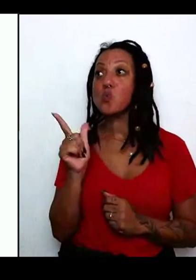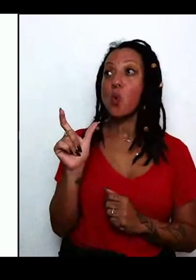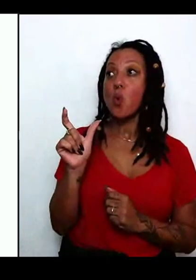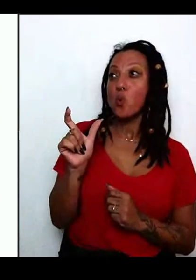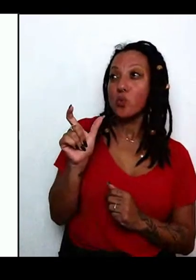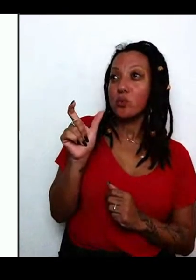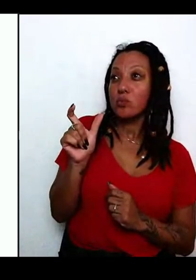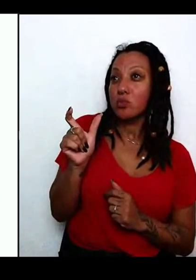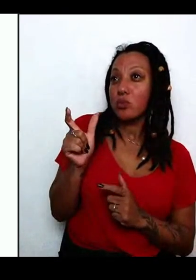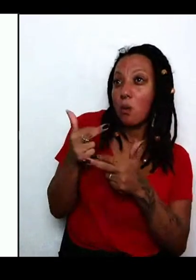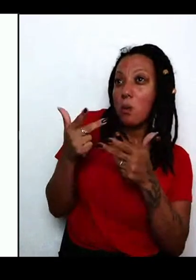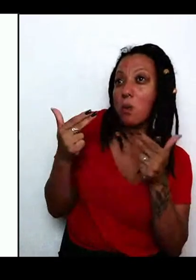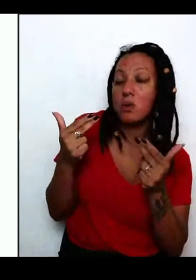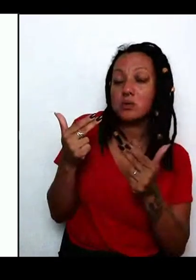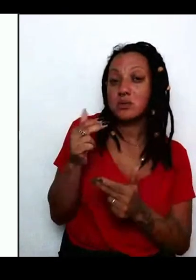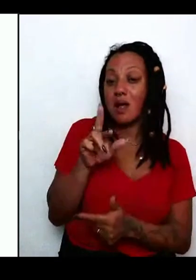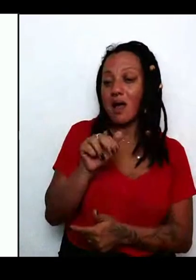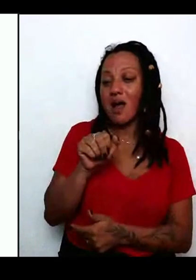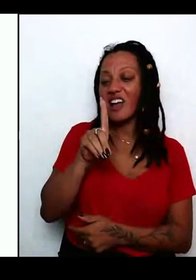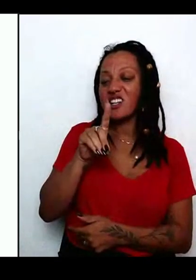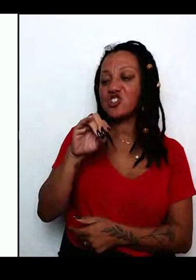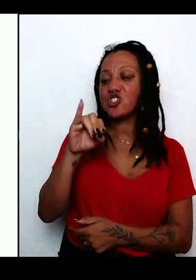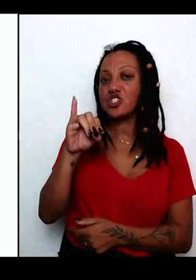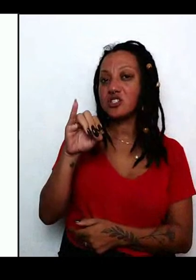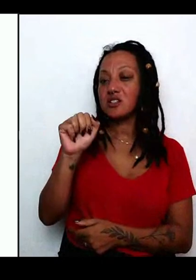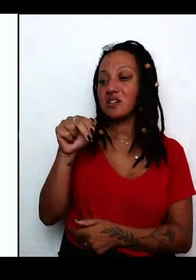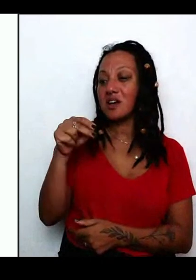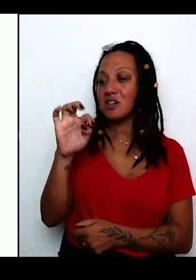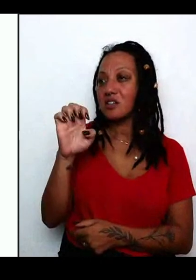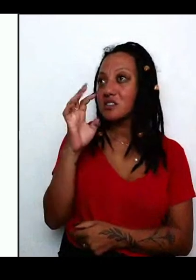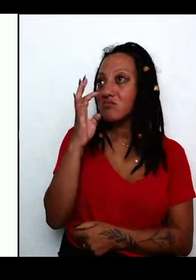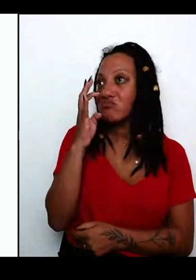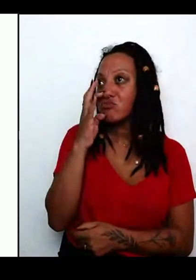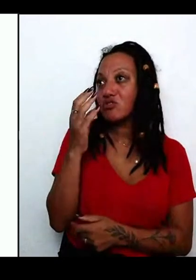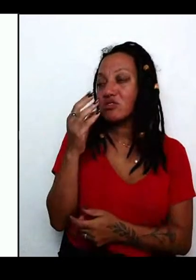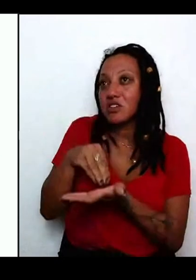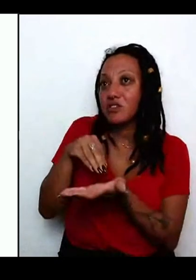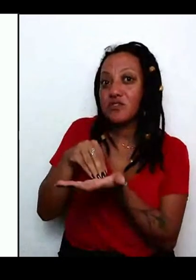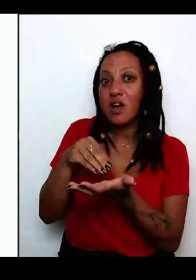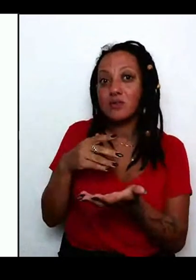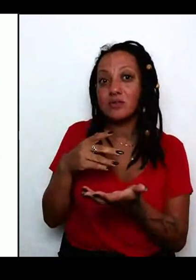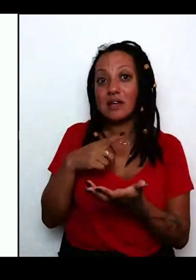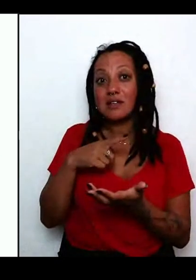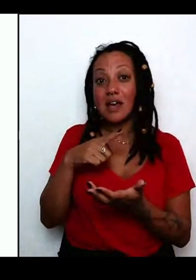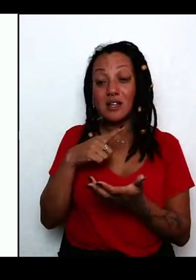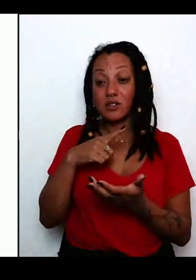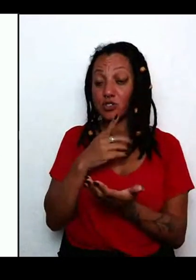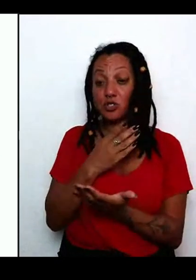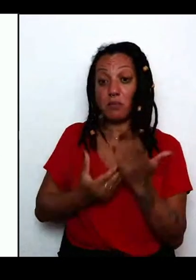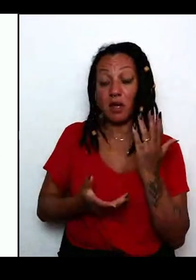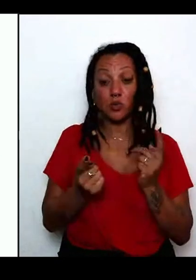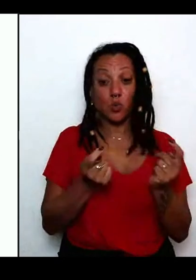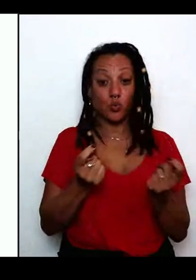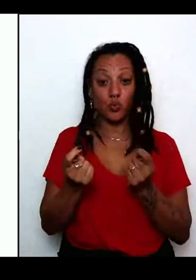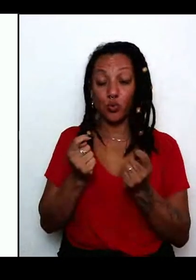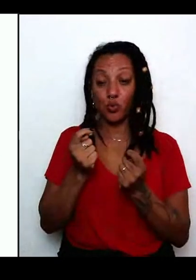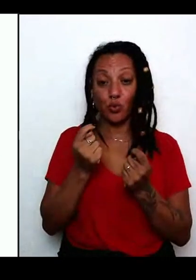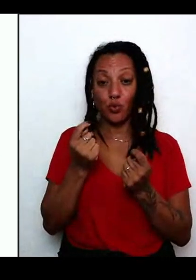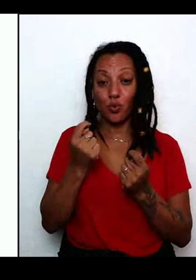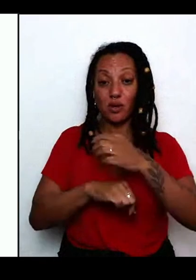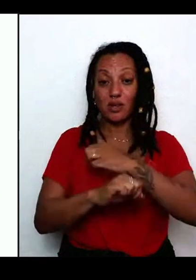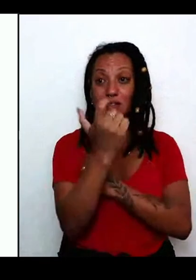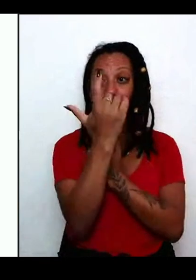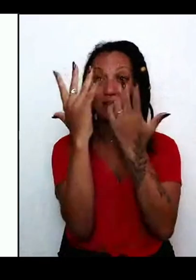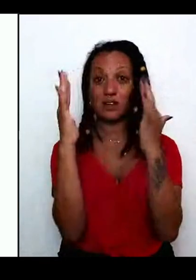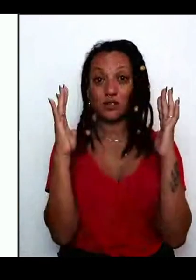and I ask whether by recognizing errors and celebrating it in our relations with nature we can foster more